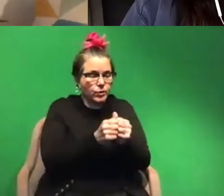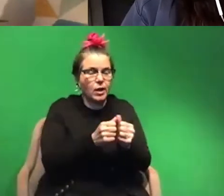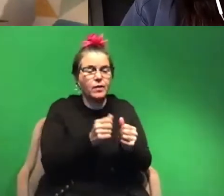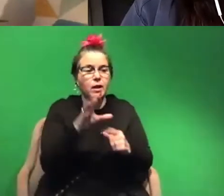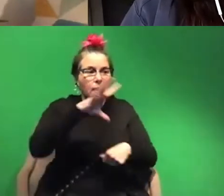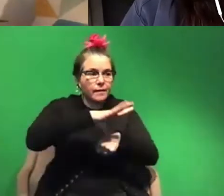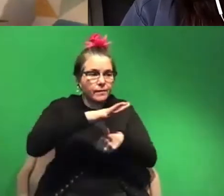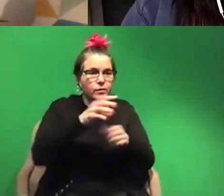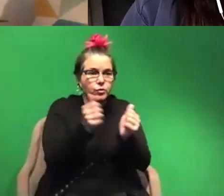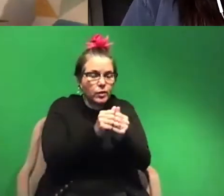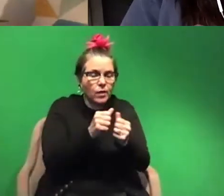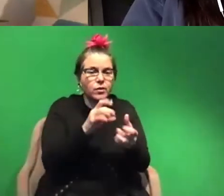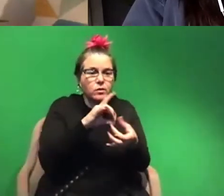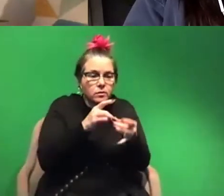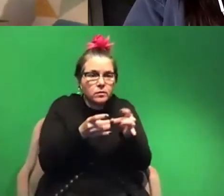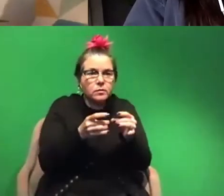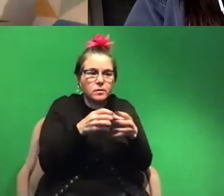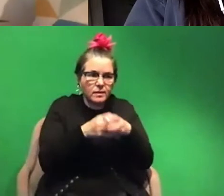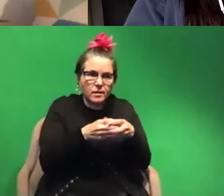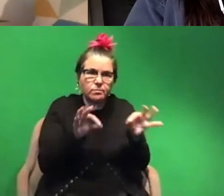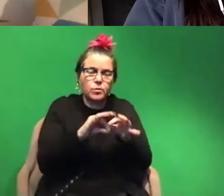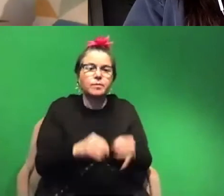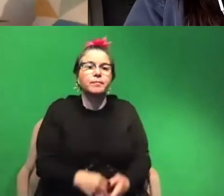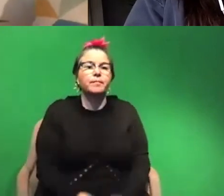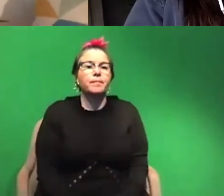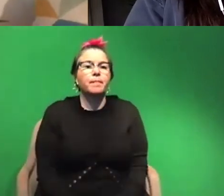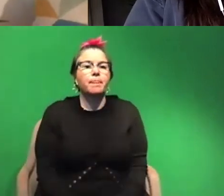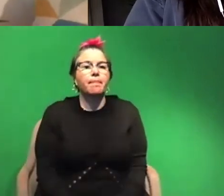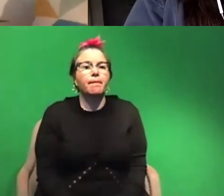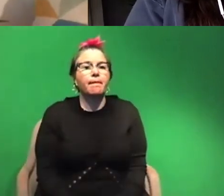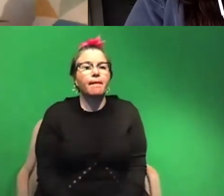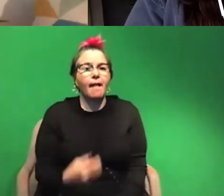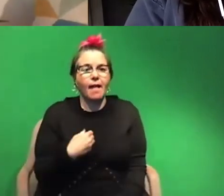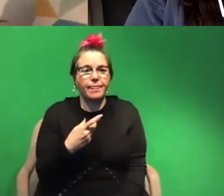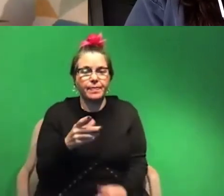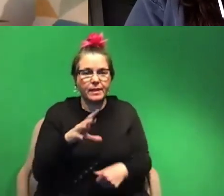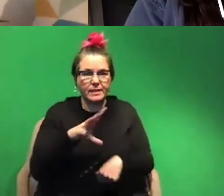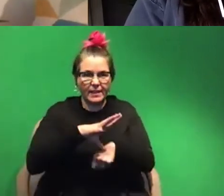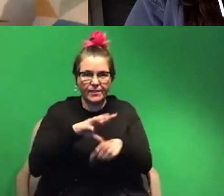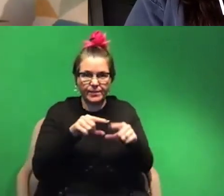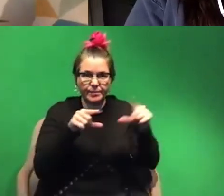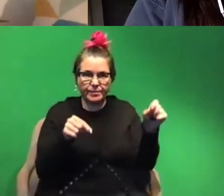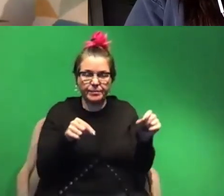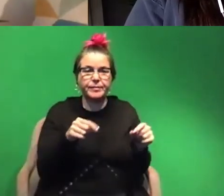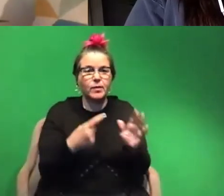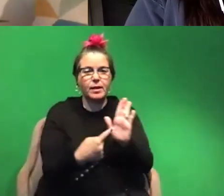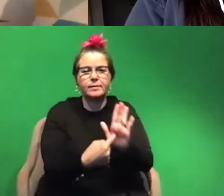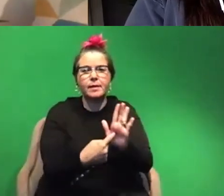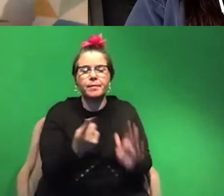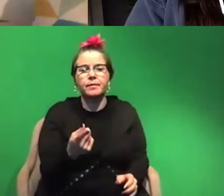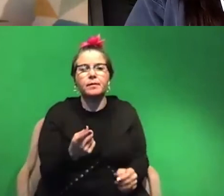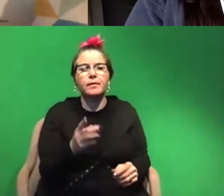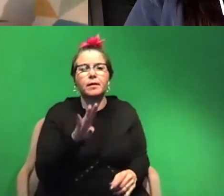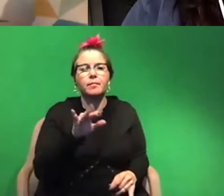together. I just basically had this leaf next to me to just kind of give an example of what a